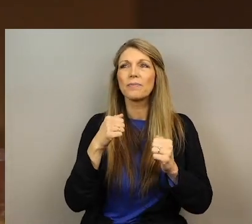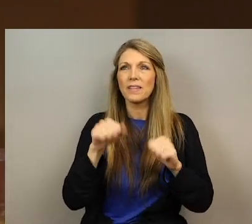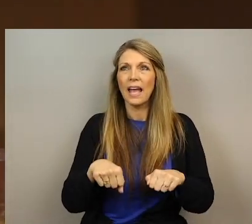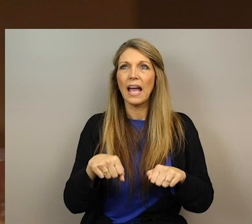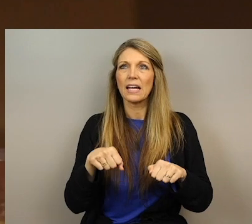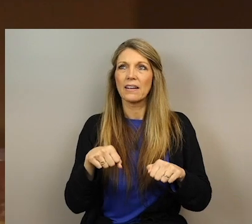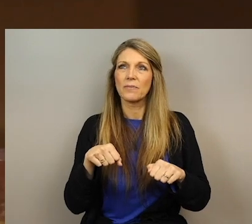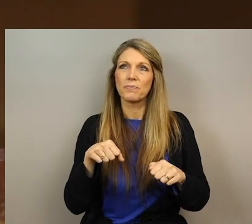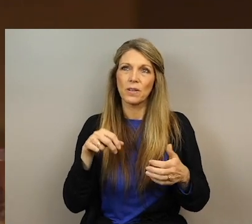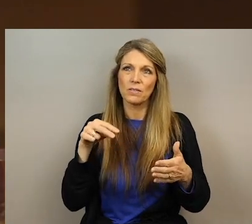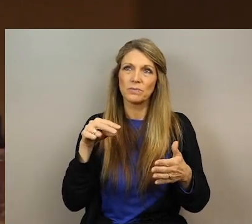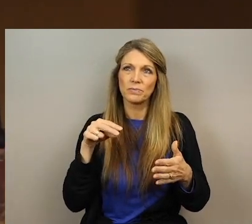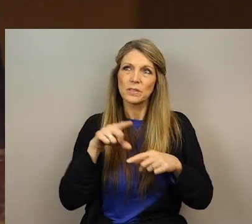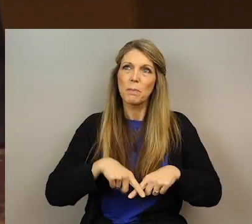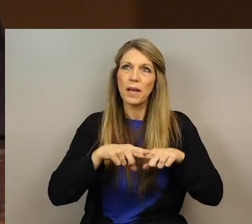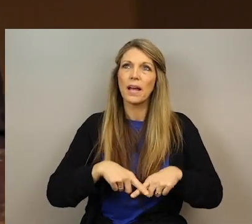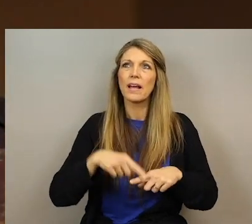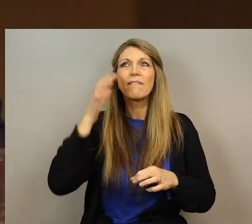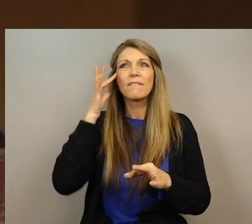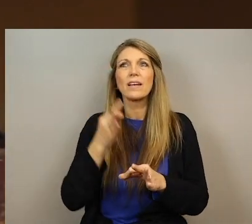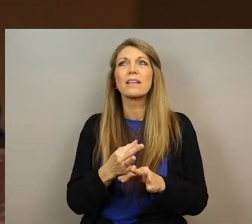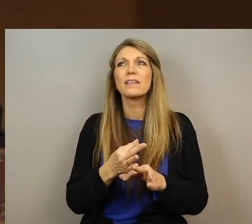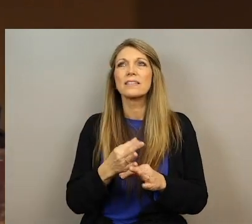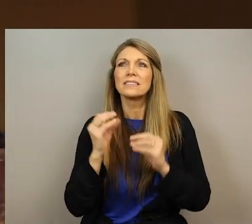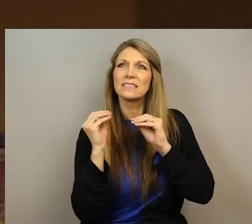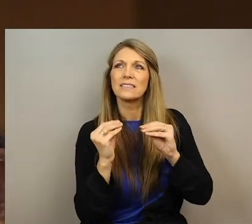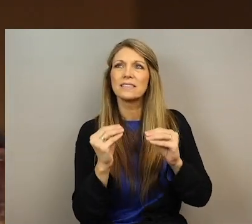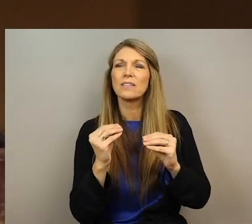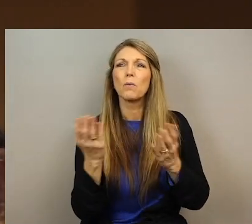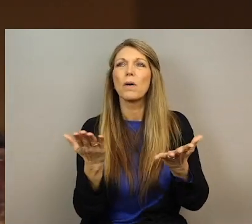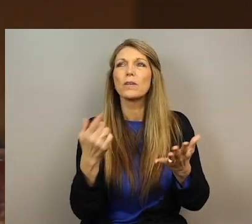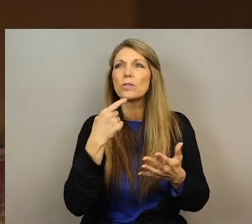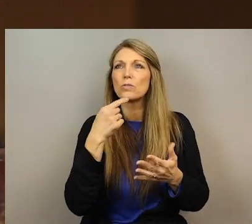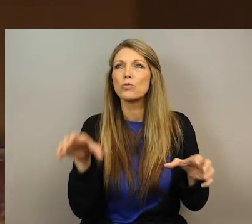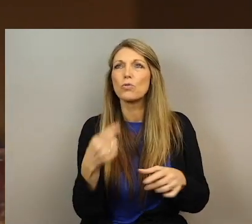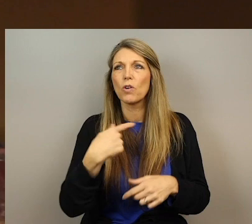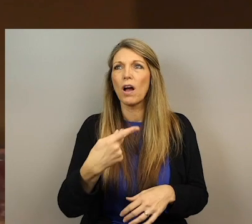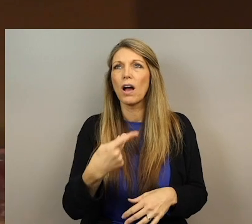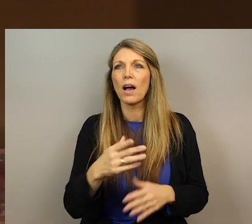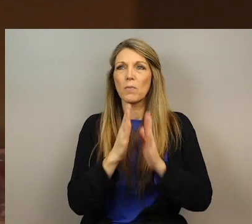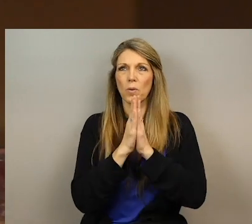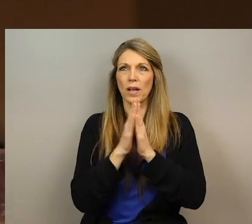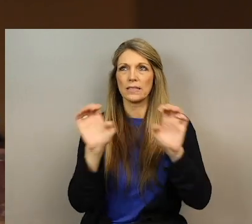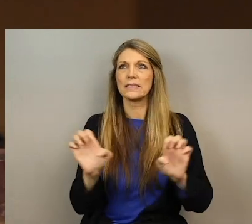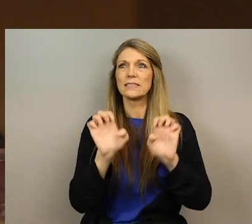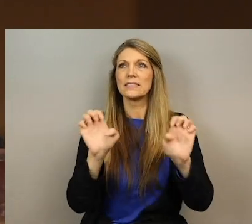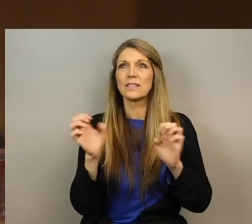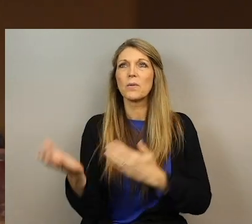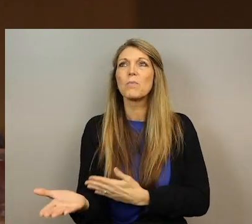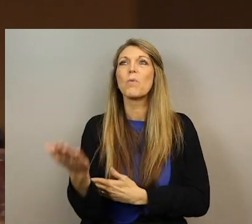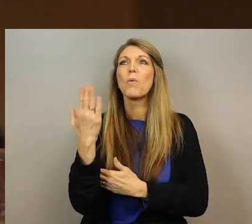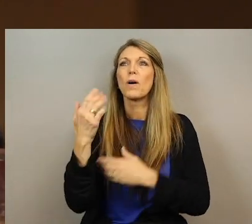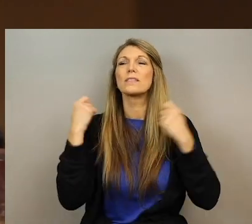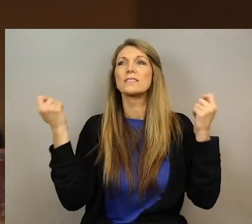and that it will faithfully teach us about who you are and what you've done for us. Father, I pray that on this Easter morning that we